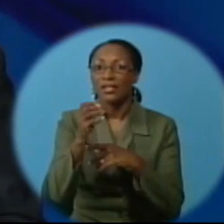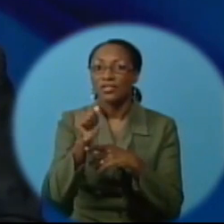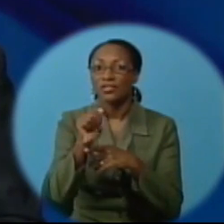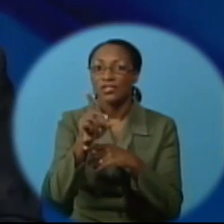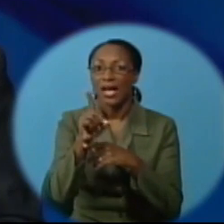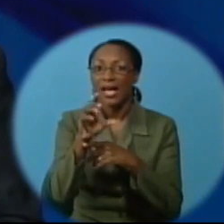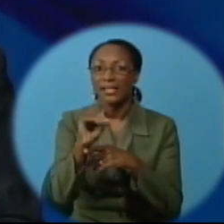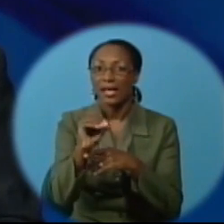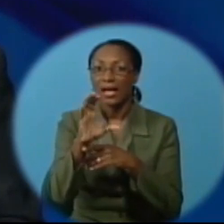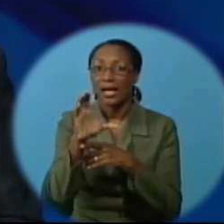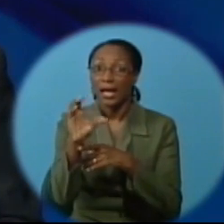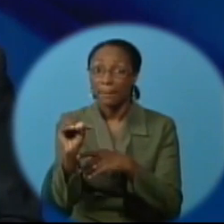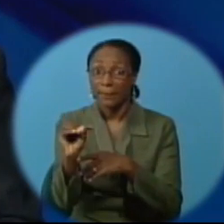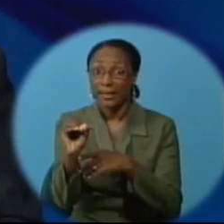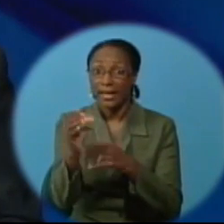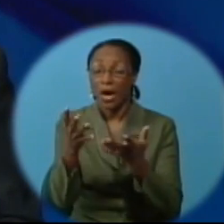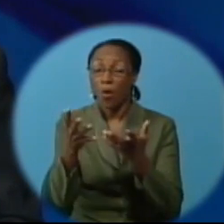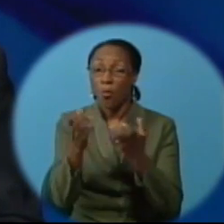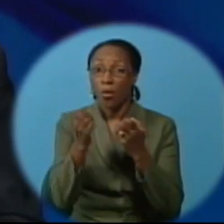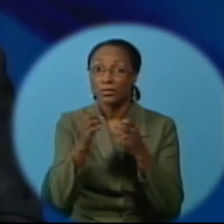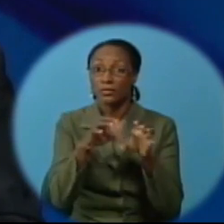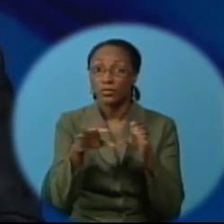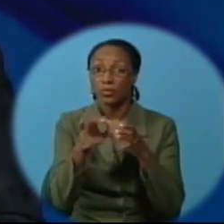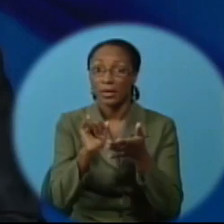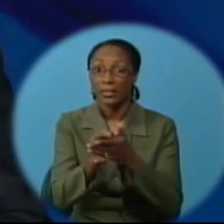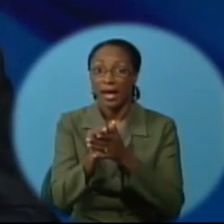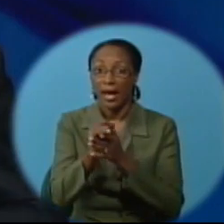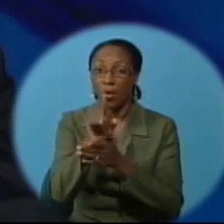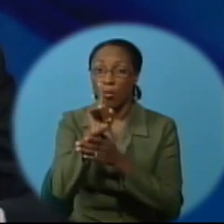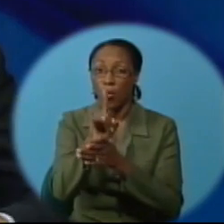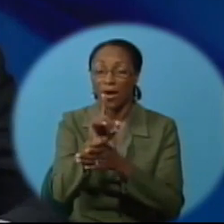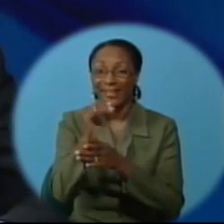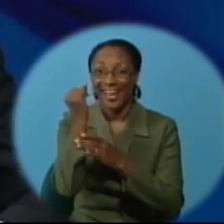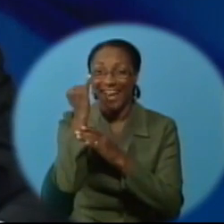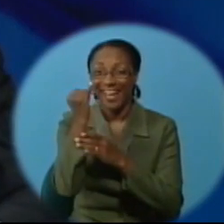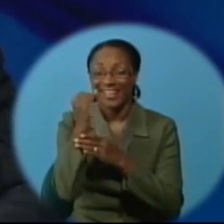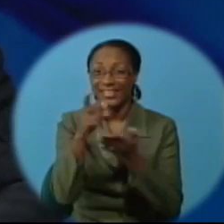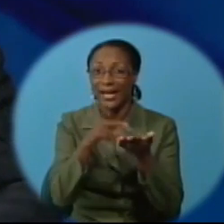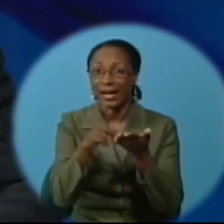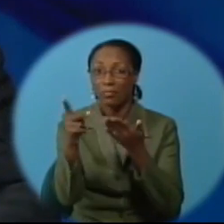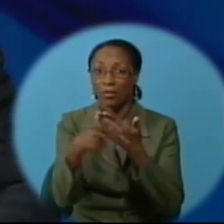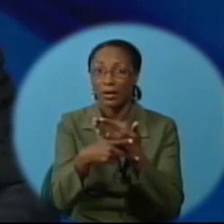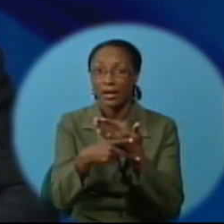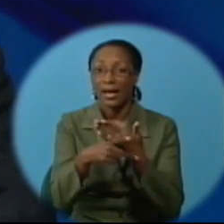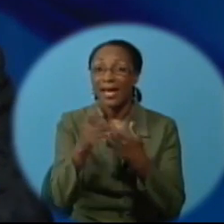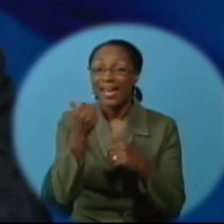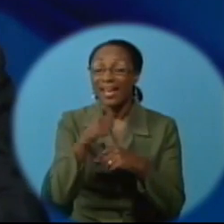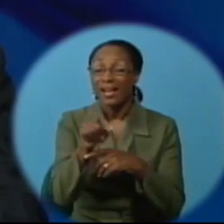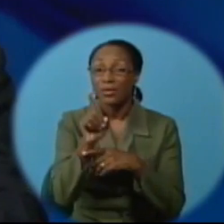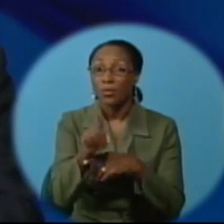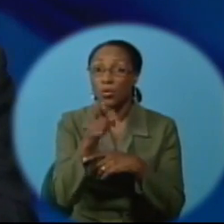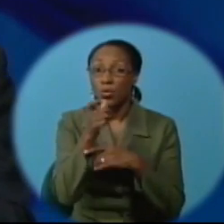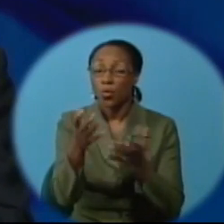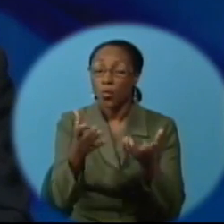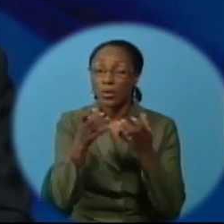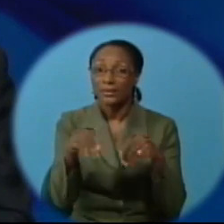the JADA One Idea Project. Anyone who wants to submit their idea can do so through